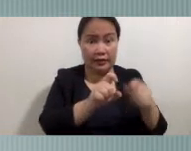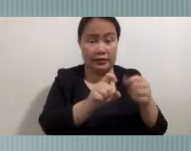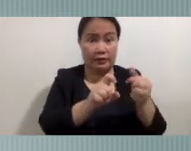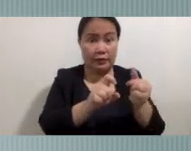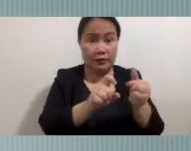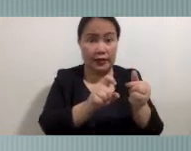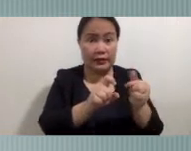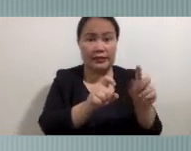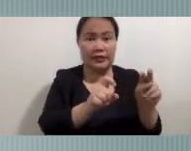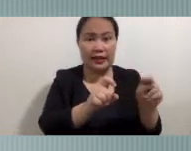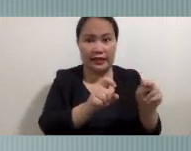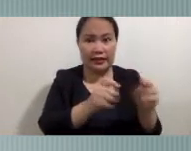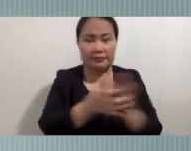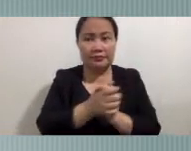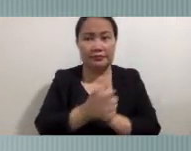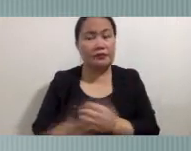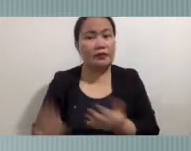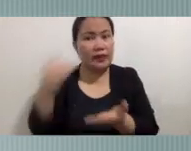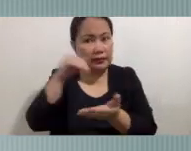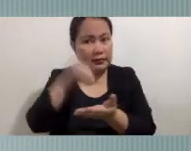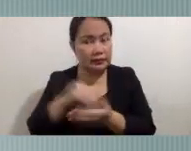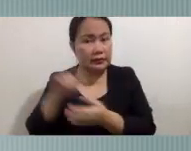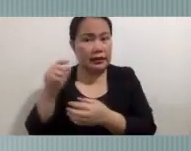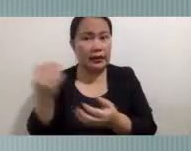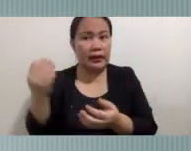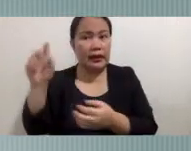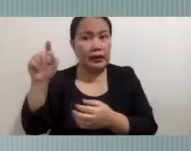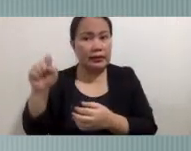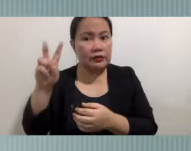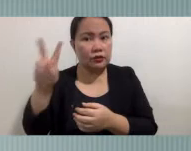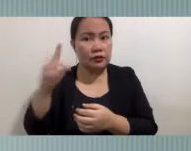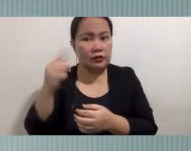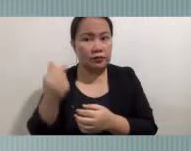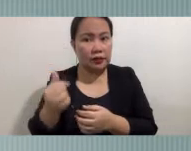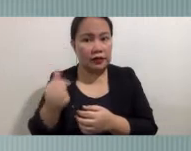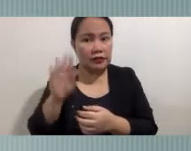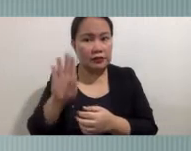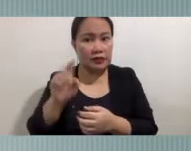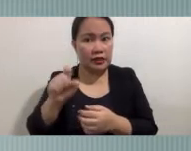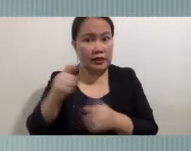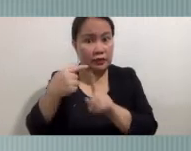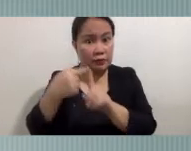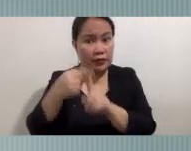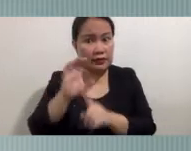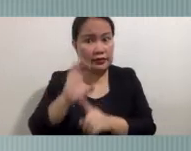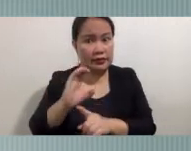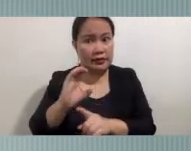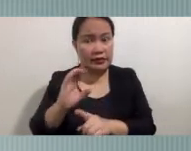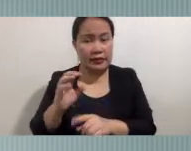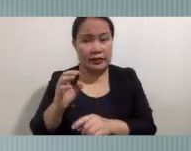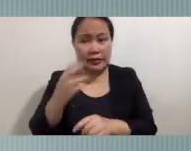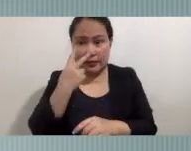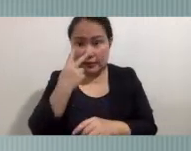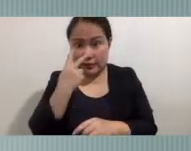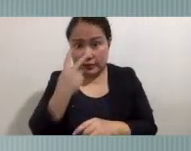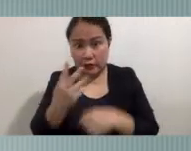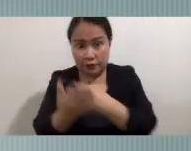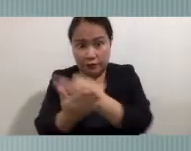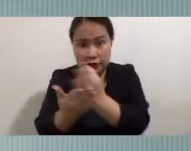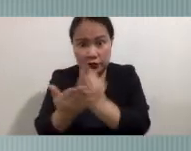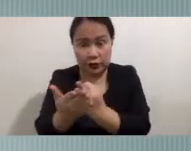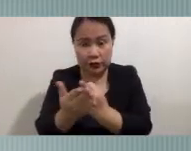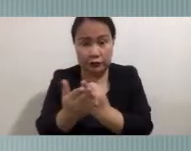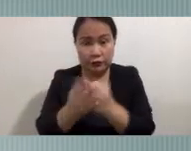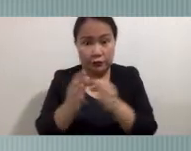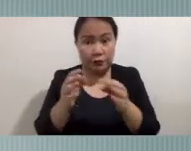Alright. So, ulitin ko. X squared plus bx plus c, this is our factored form, x plus